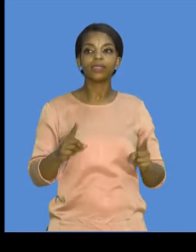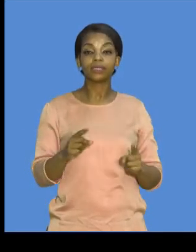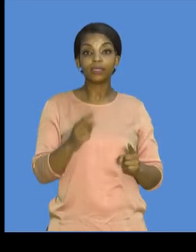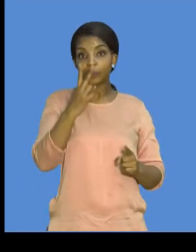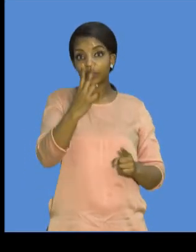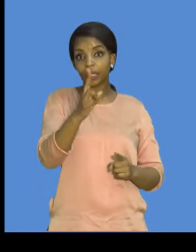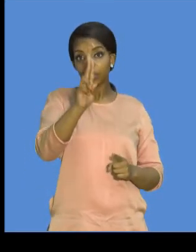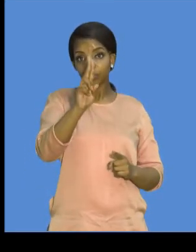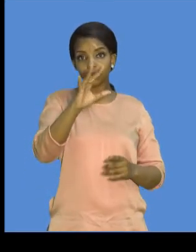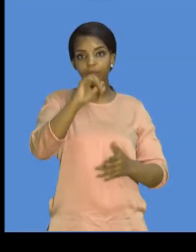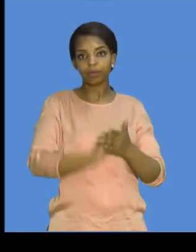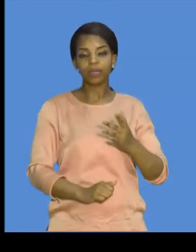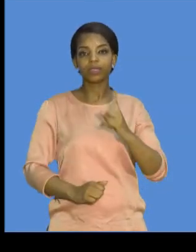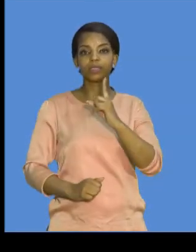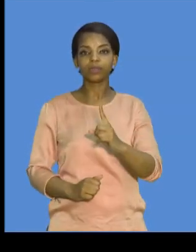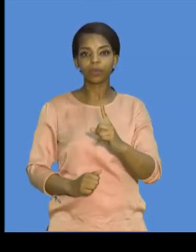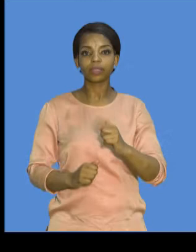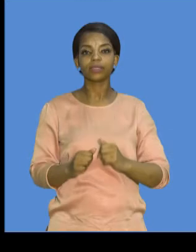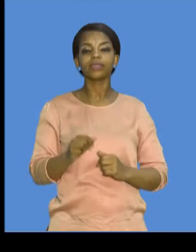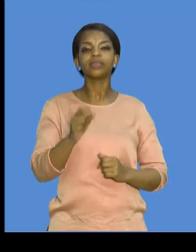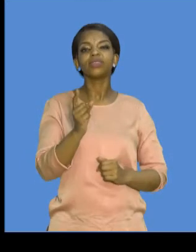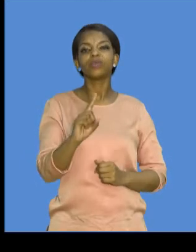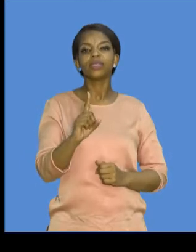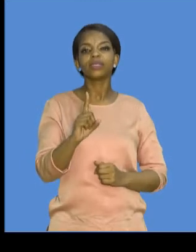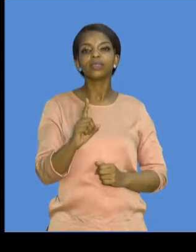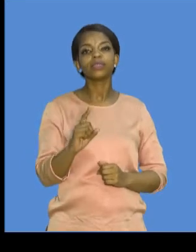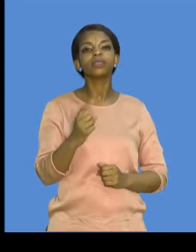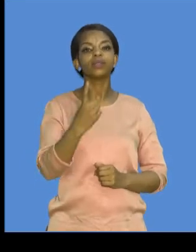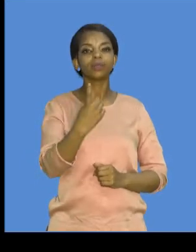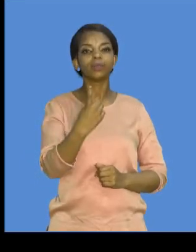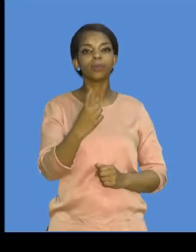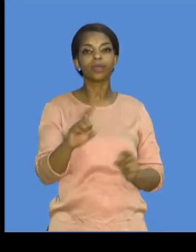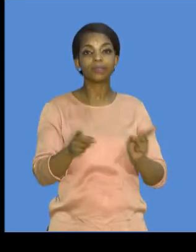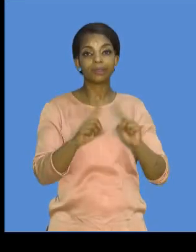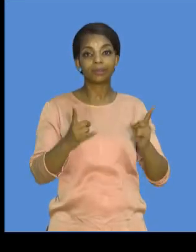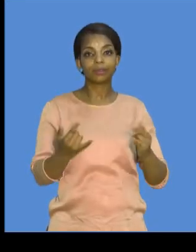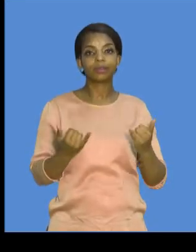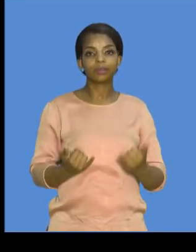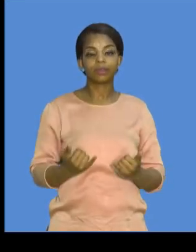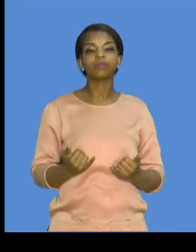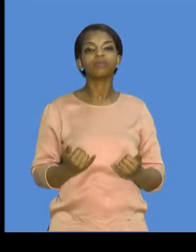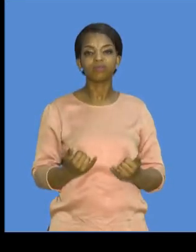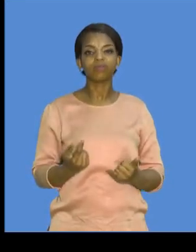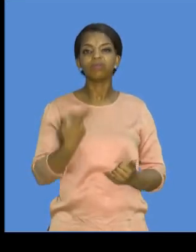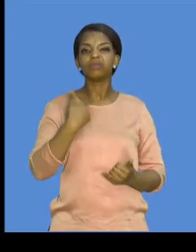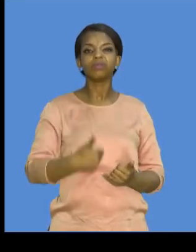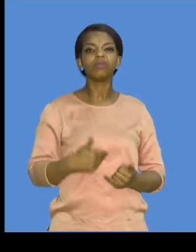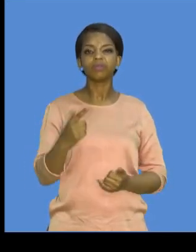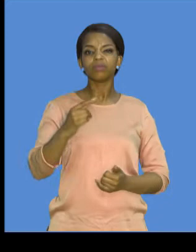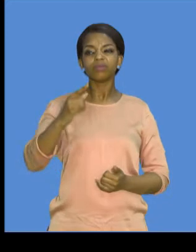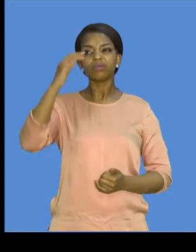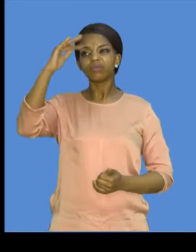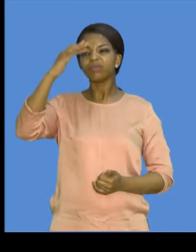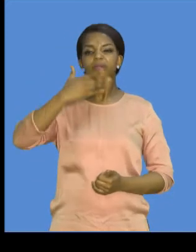just 1. Hence, when I get here, I don't really take that into consideration, right? So that's what you will be